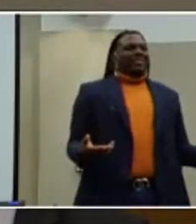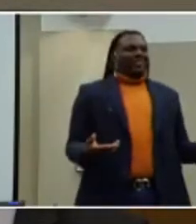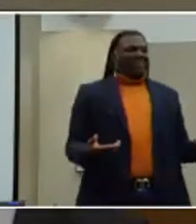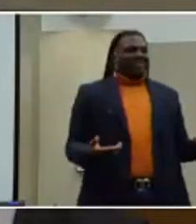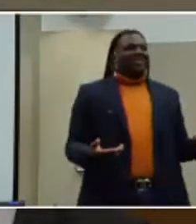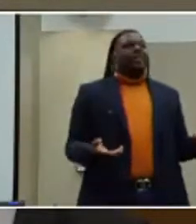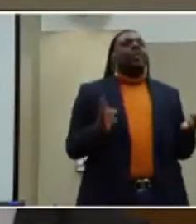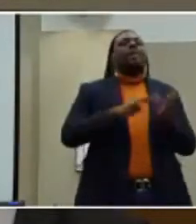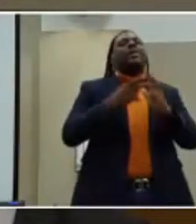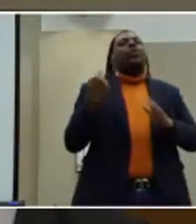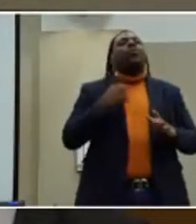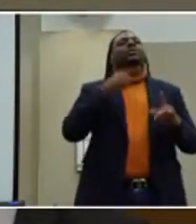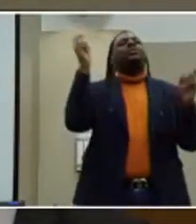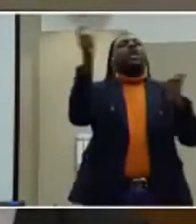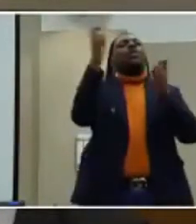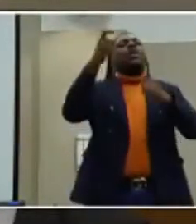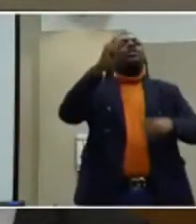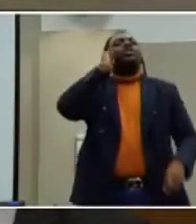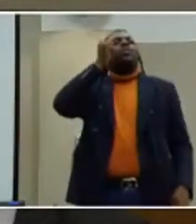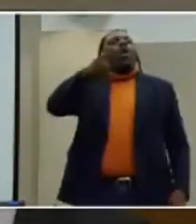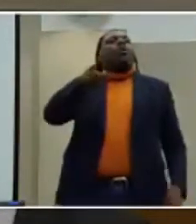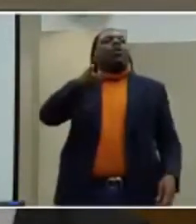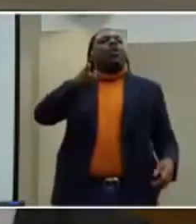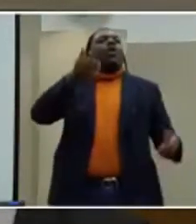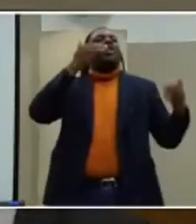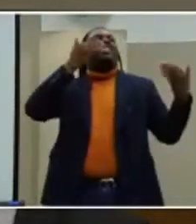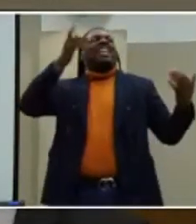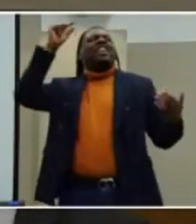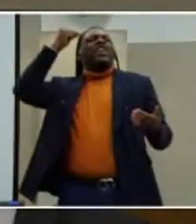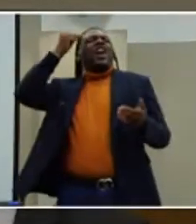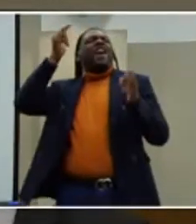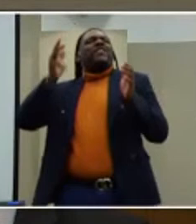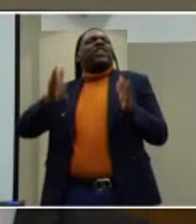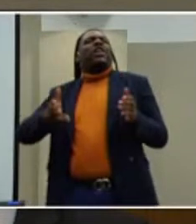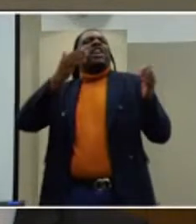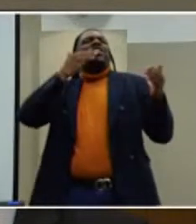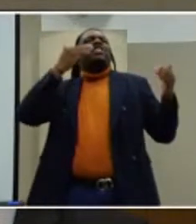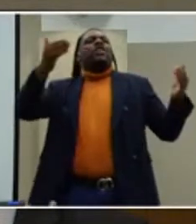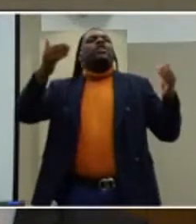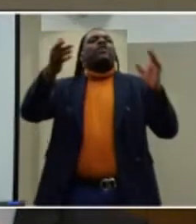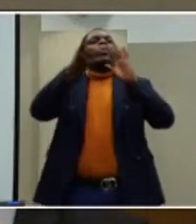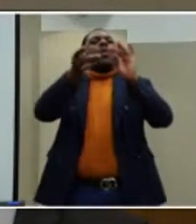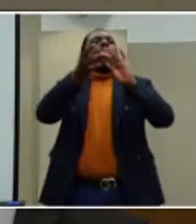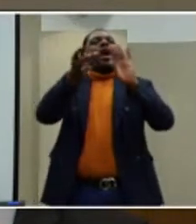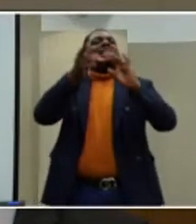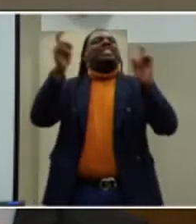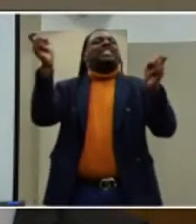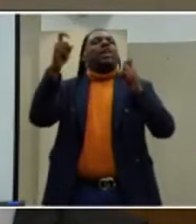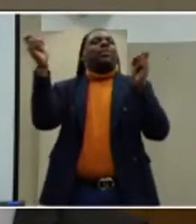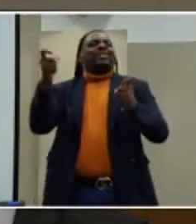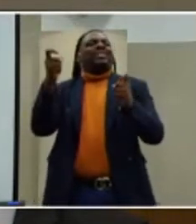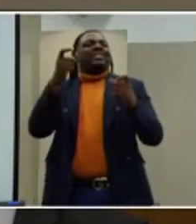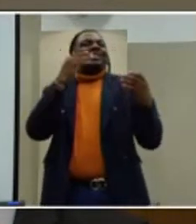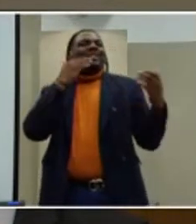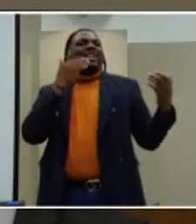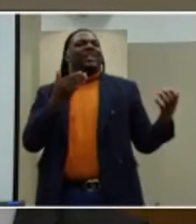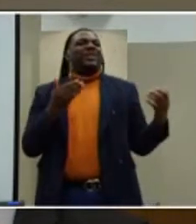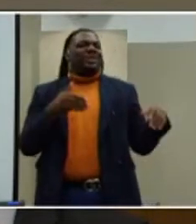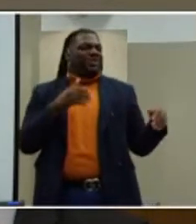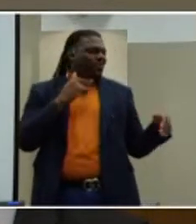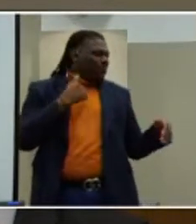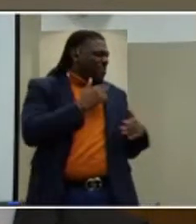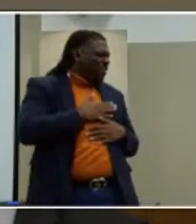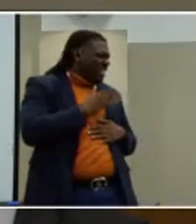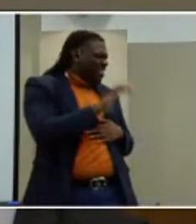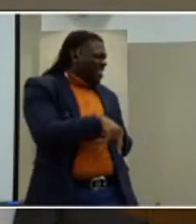so celebrate tomorrow and thank the governor and thank you for your remarks in that celebration today. Governor Beatty, we